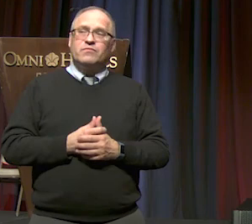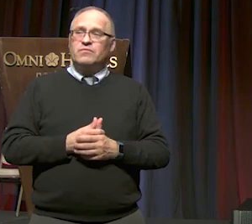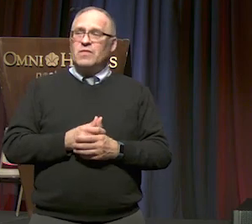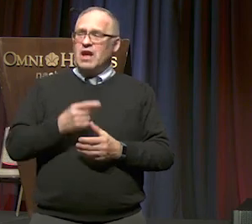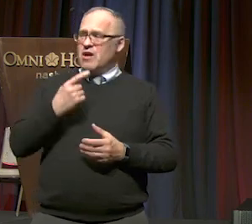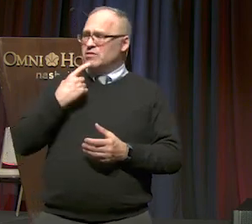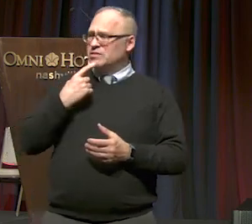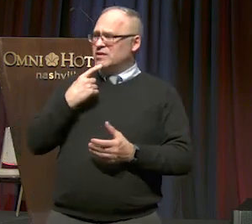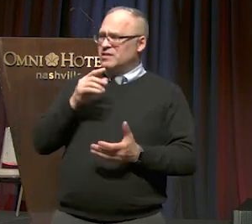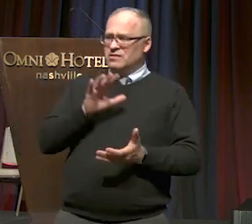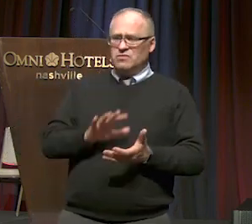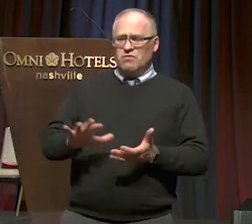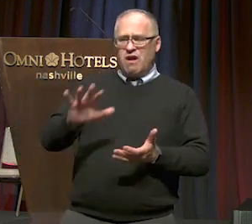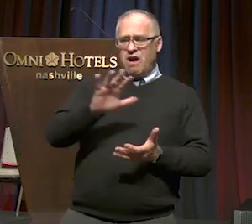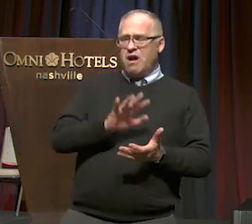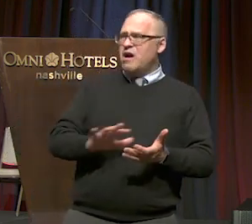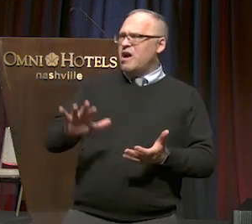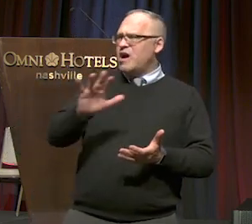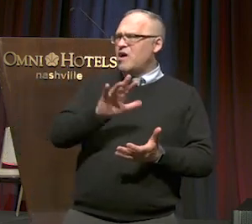70% of our